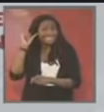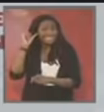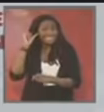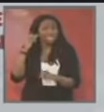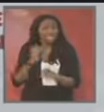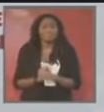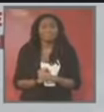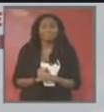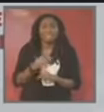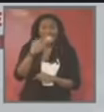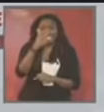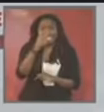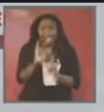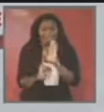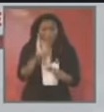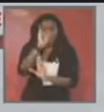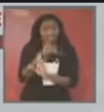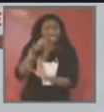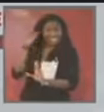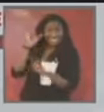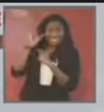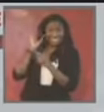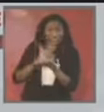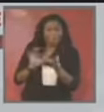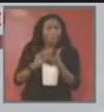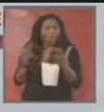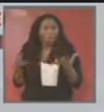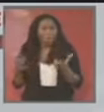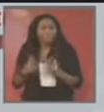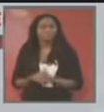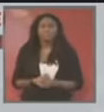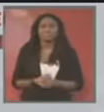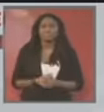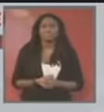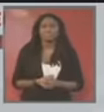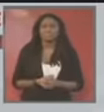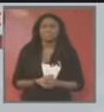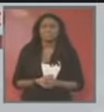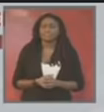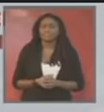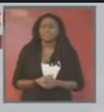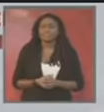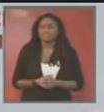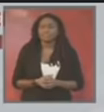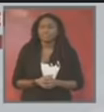of January 2021, is as follows. Let's have the slides.